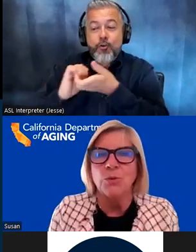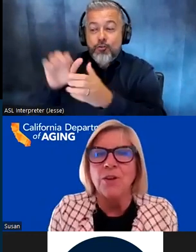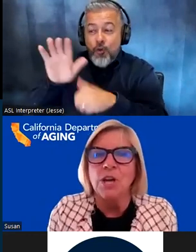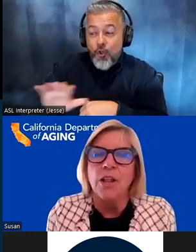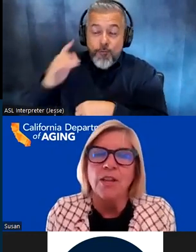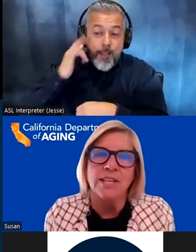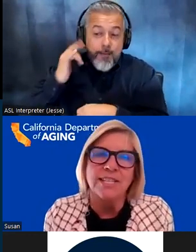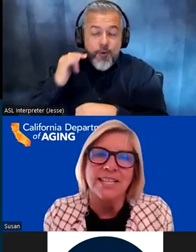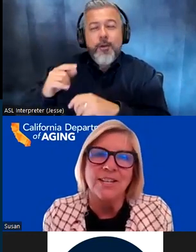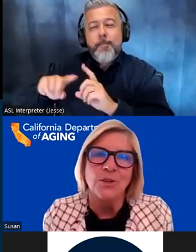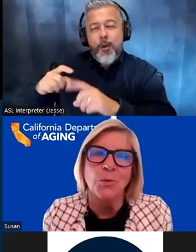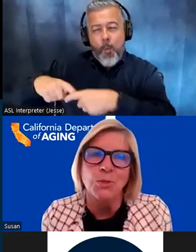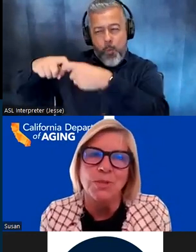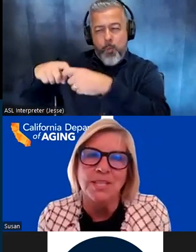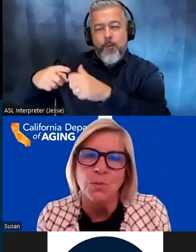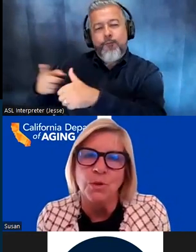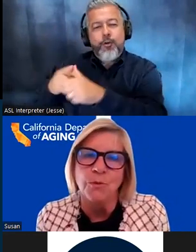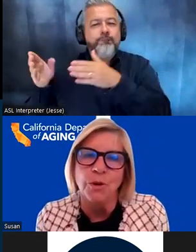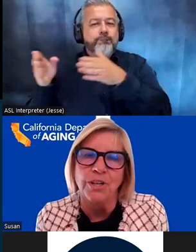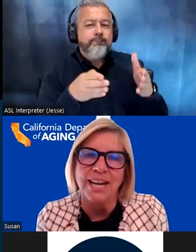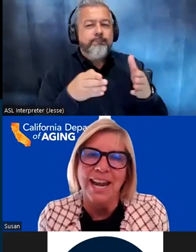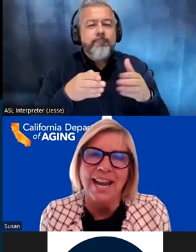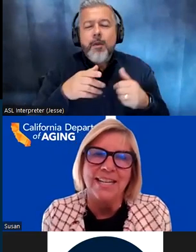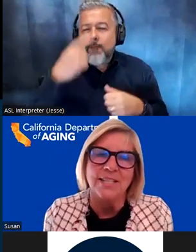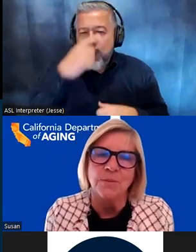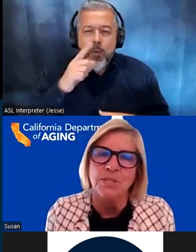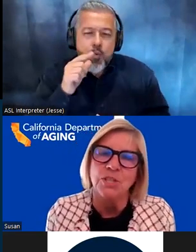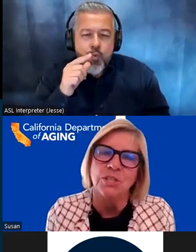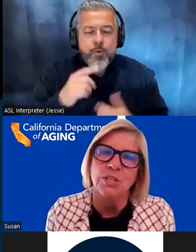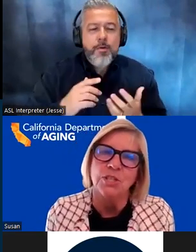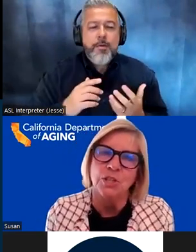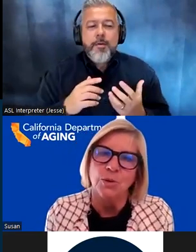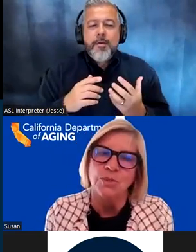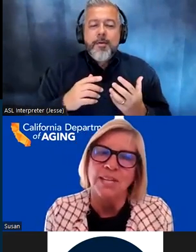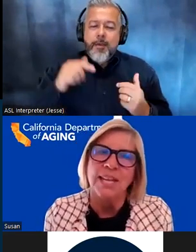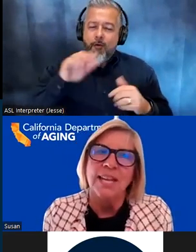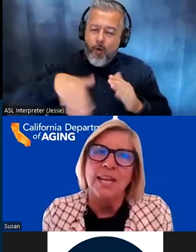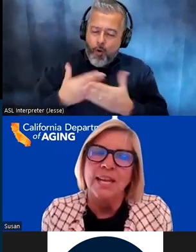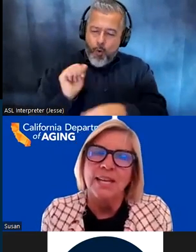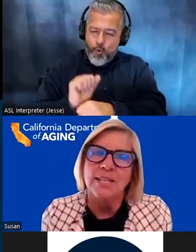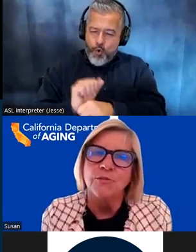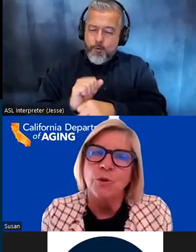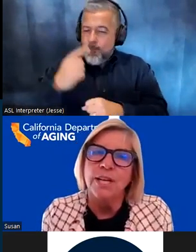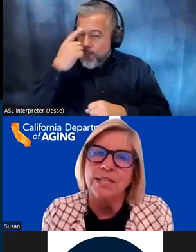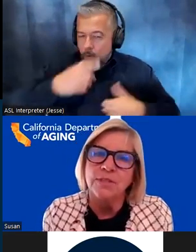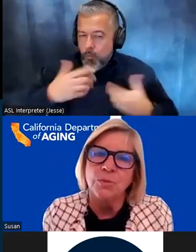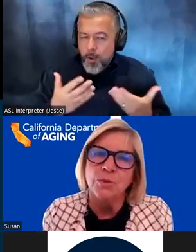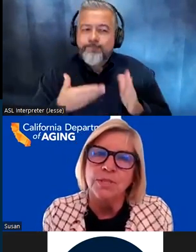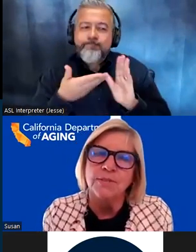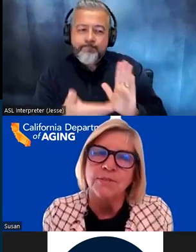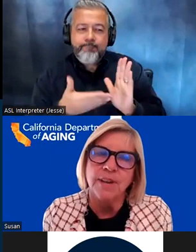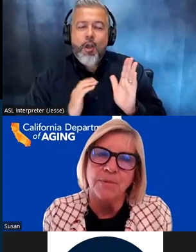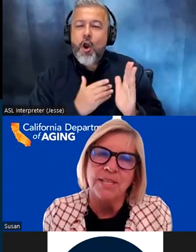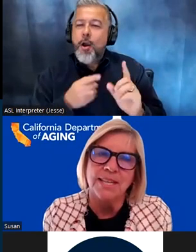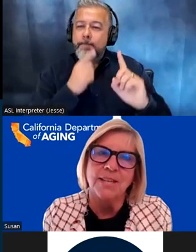to ground all of us in who we're doing this work for. And as our mission shows, it is for